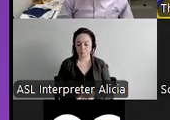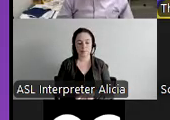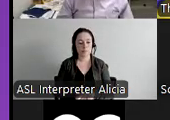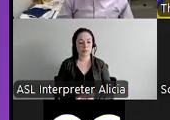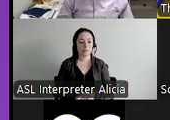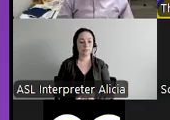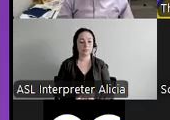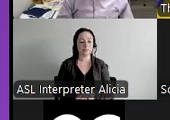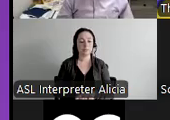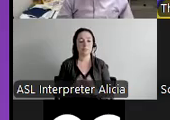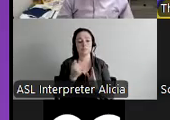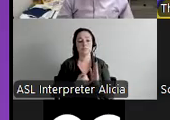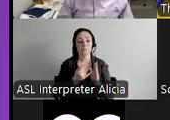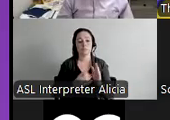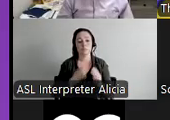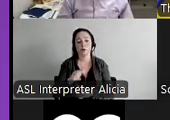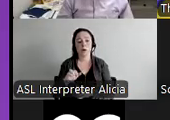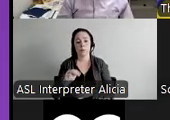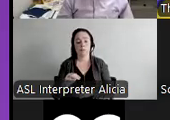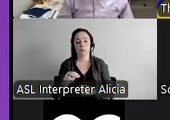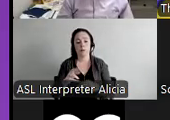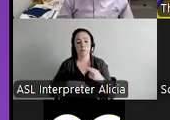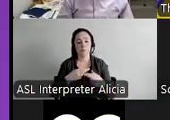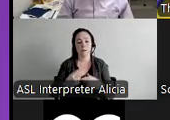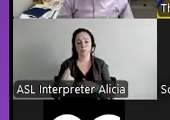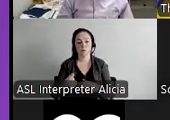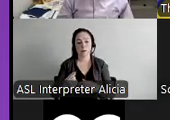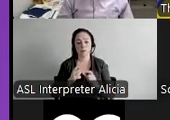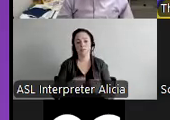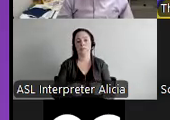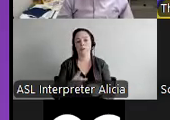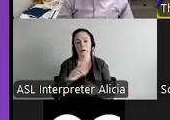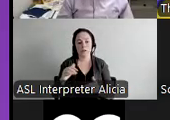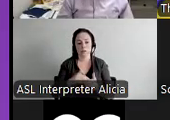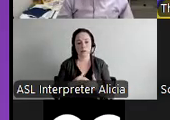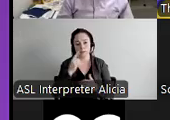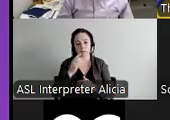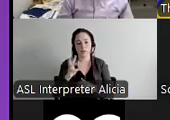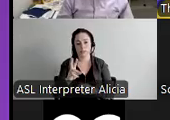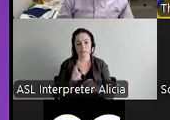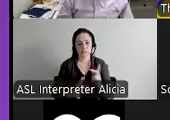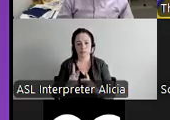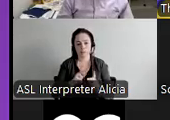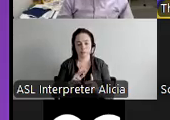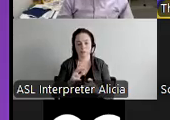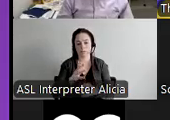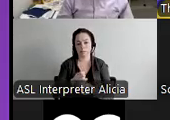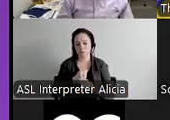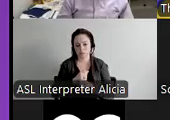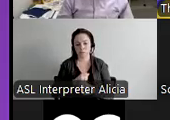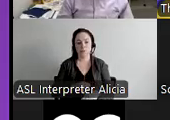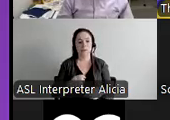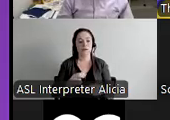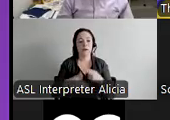Arts Bloom Round 1, we had $100,000 going to 6 awardees. Round 2 of Arts Bloom, we